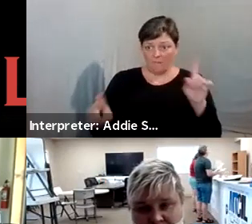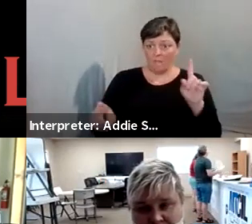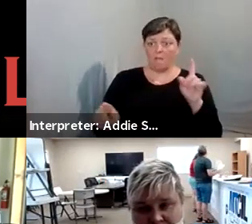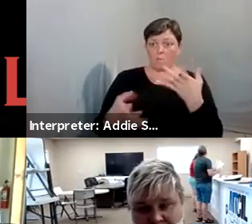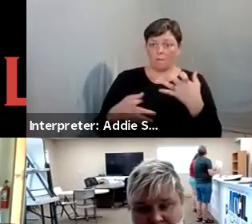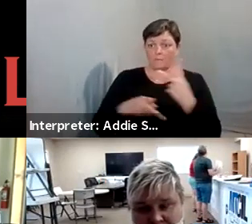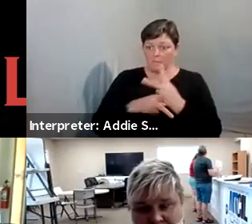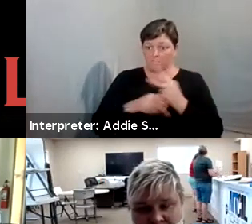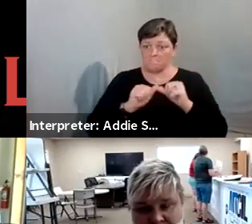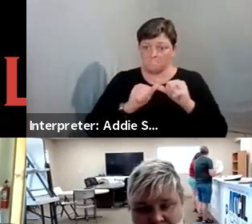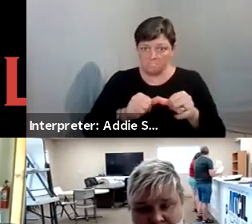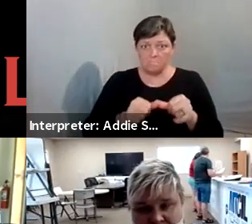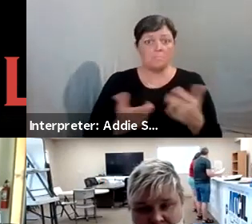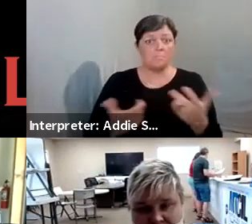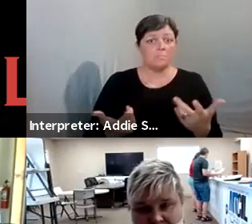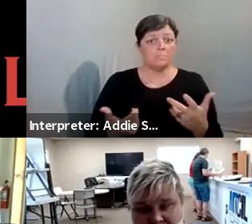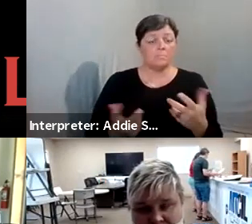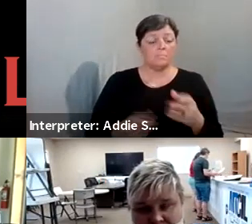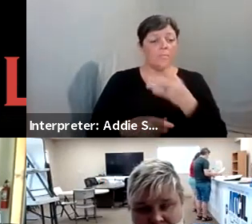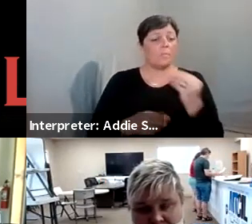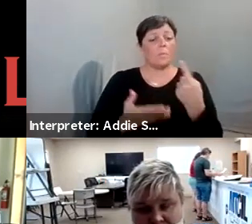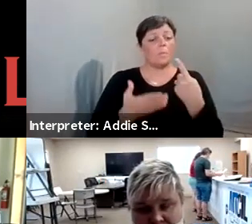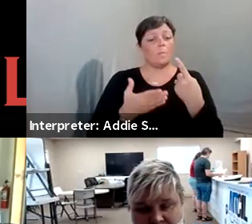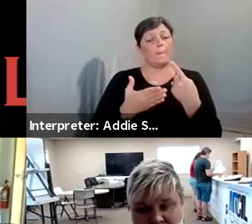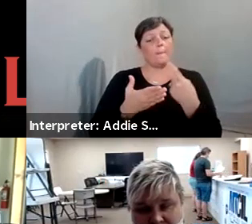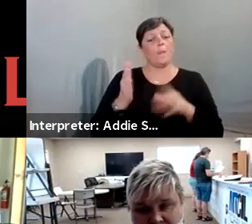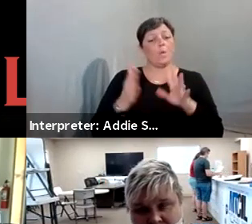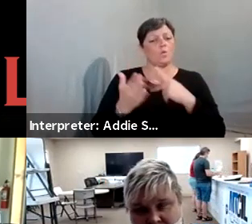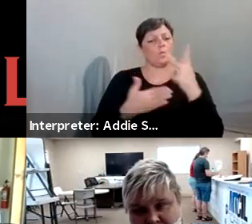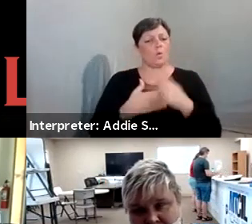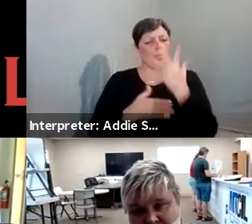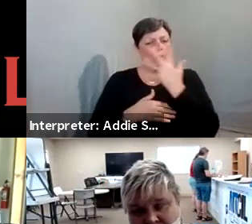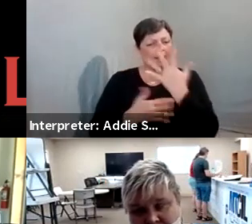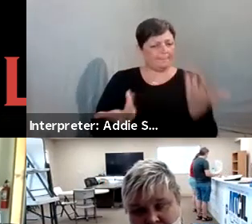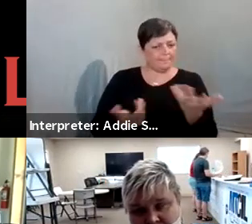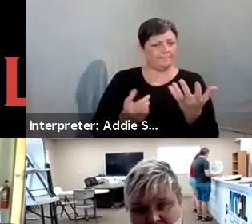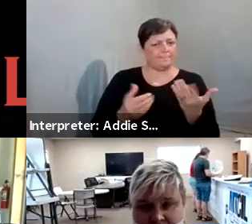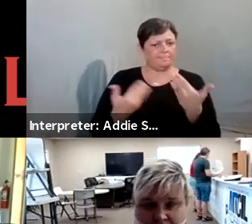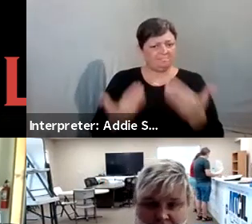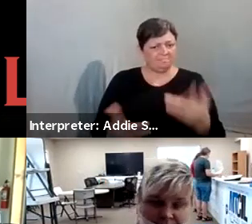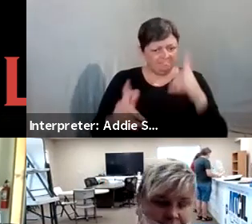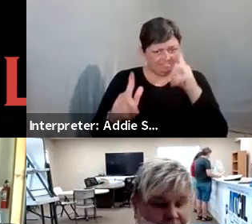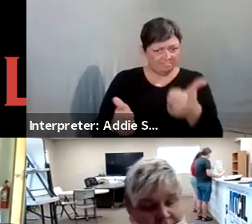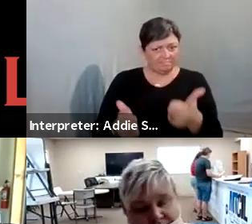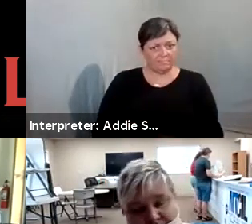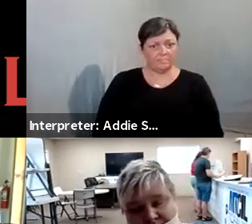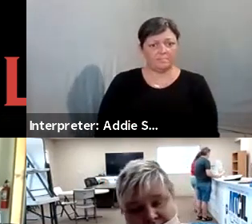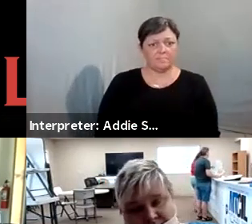it going? And then what does your programs look like? Feel free to jump in.